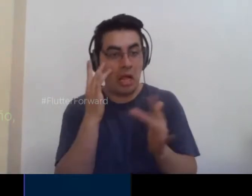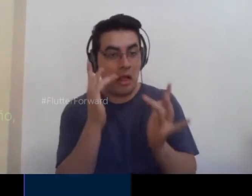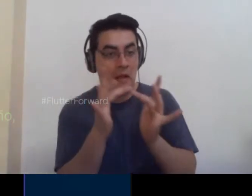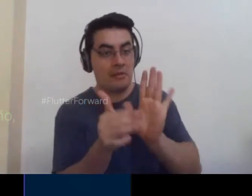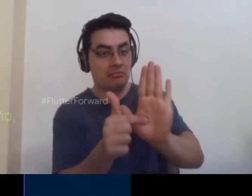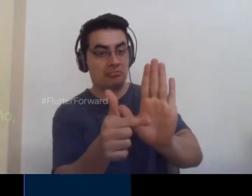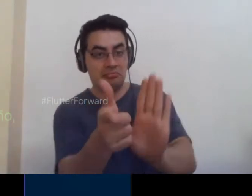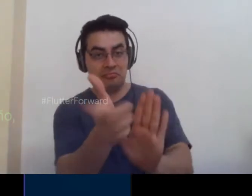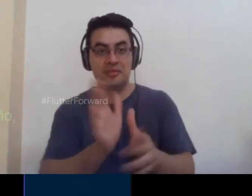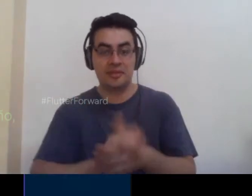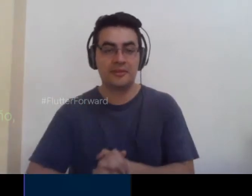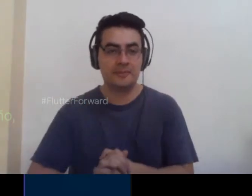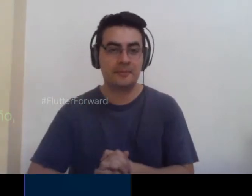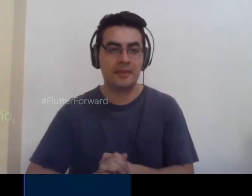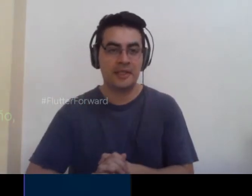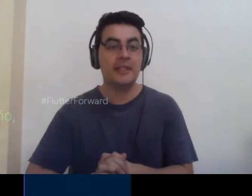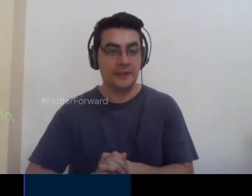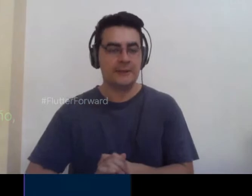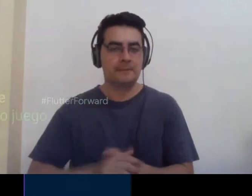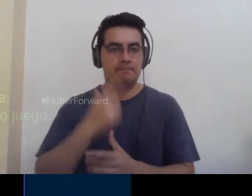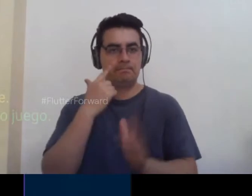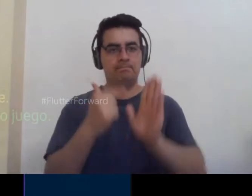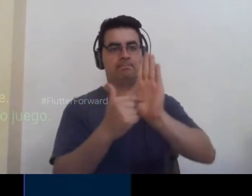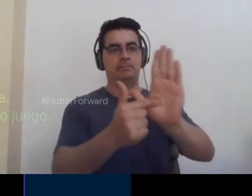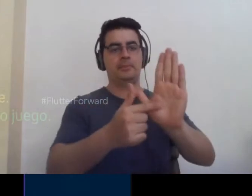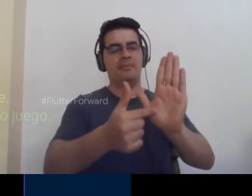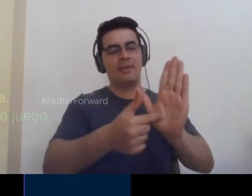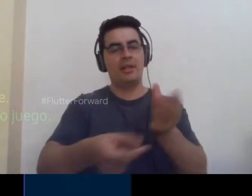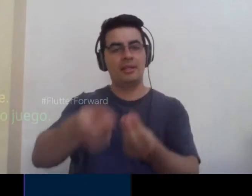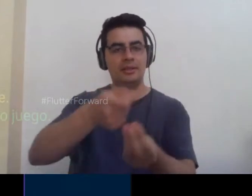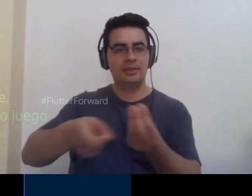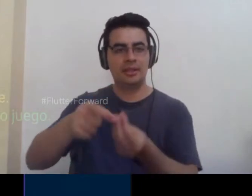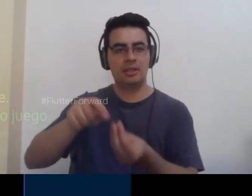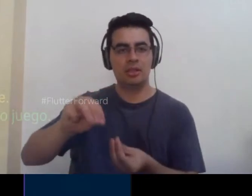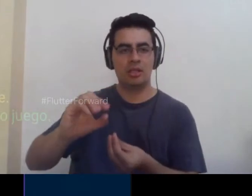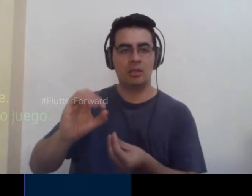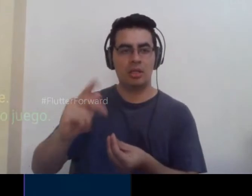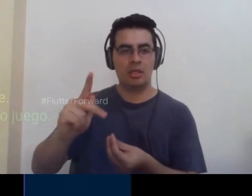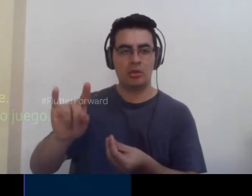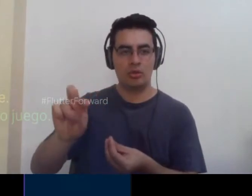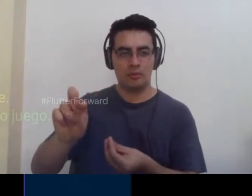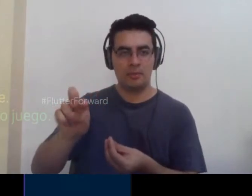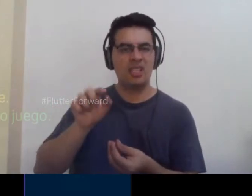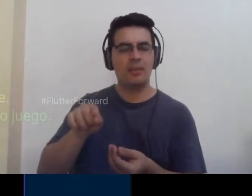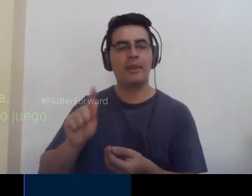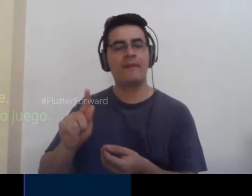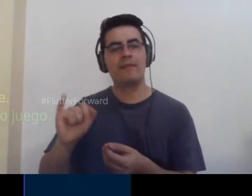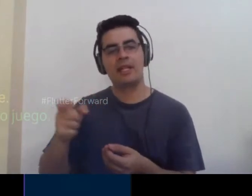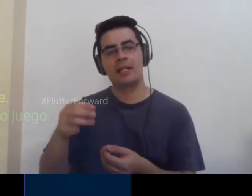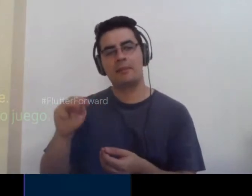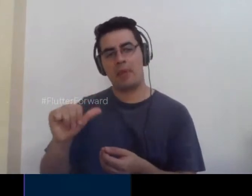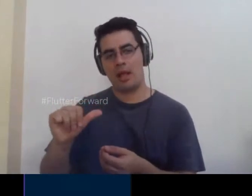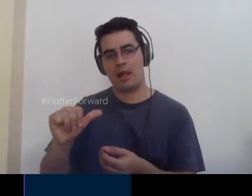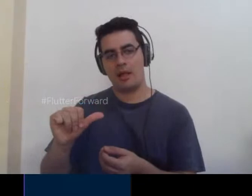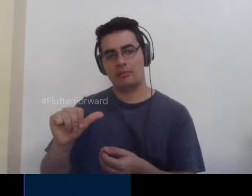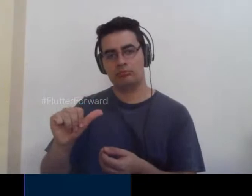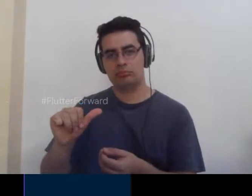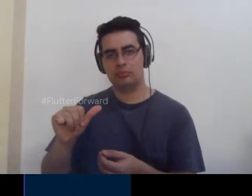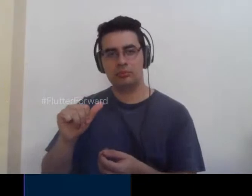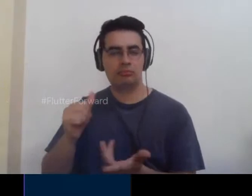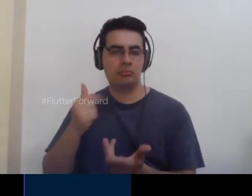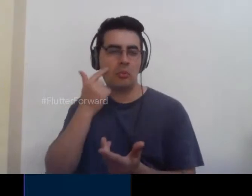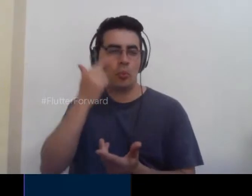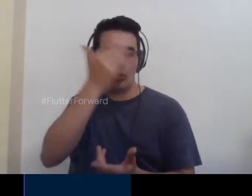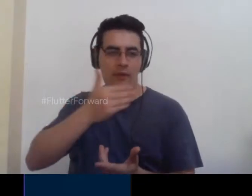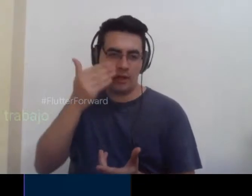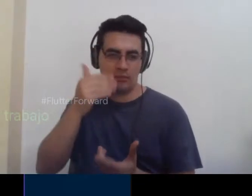Let's start by looking at our design mockup. In this case, a Figma prototype for our new game. The concept is